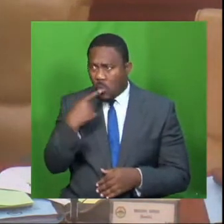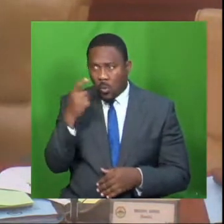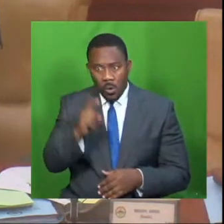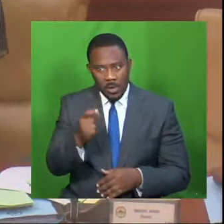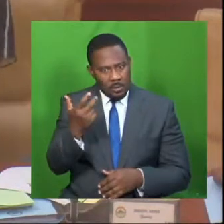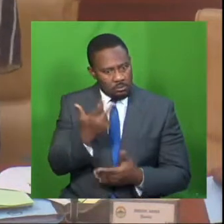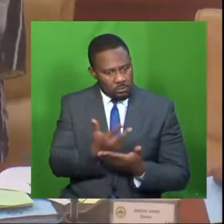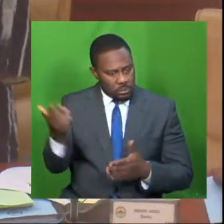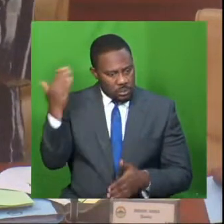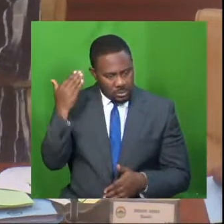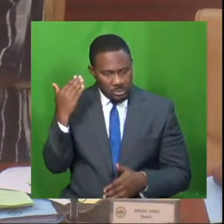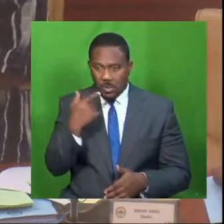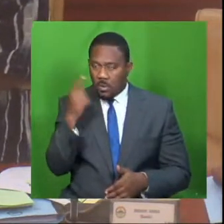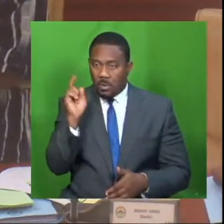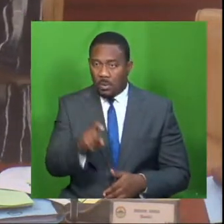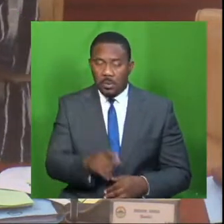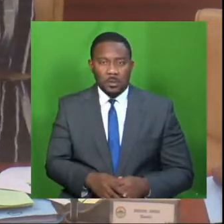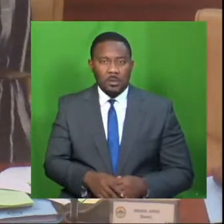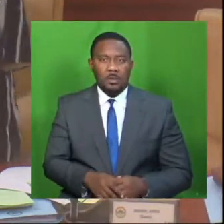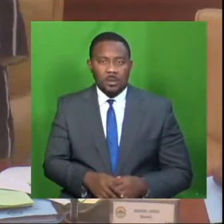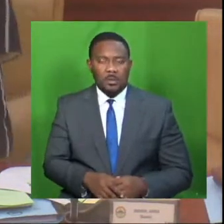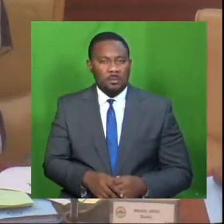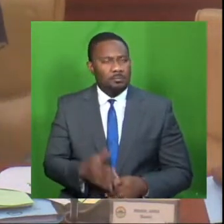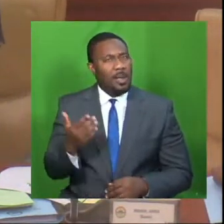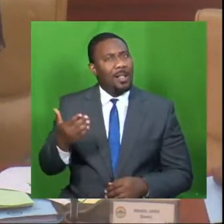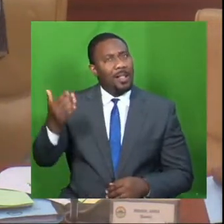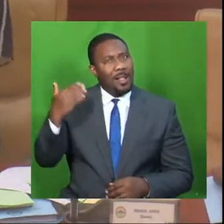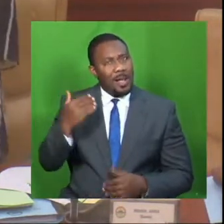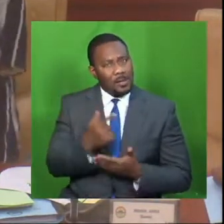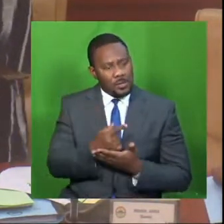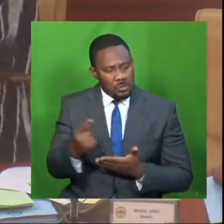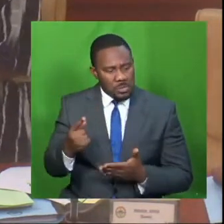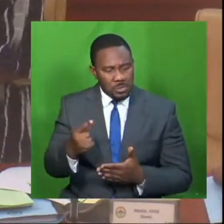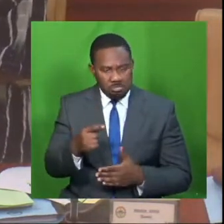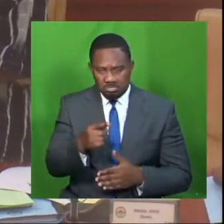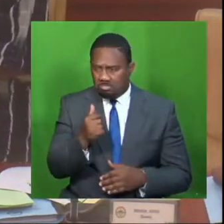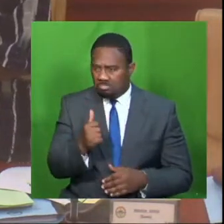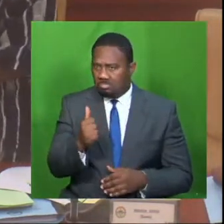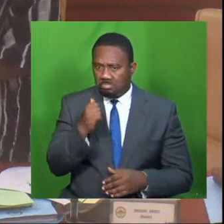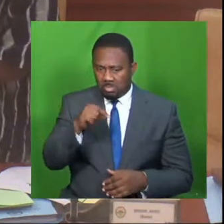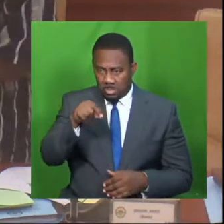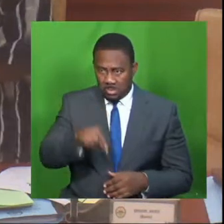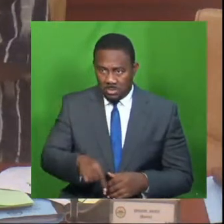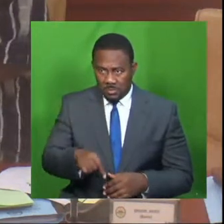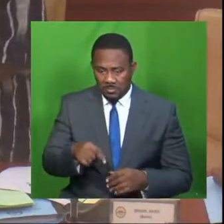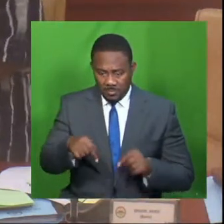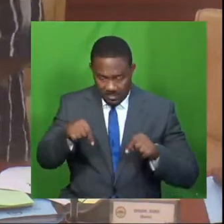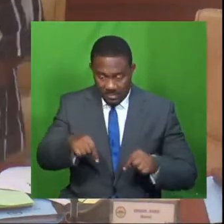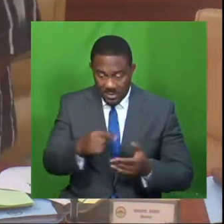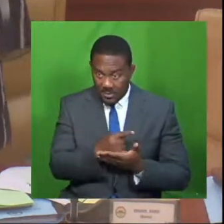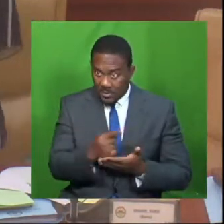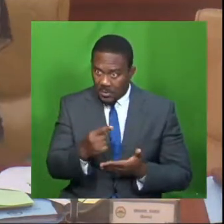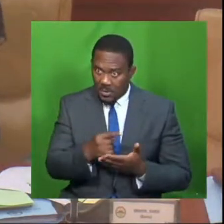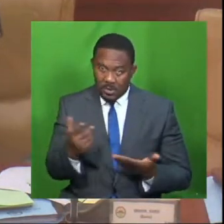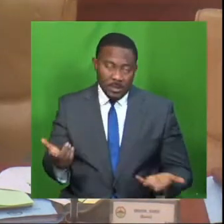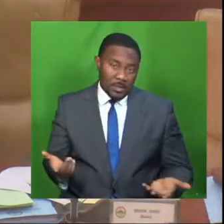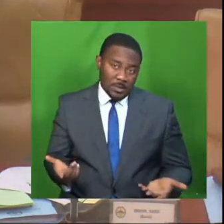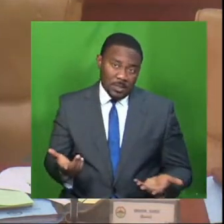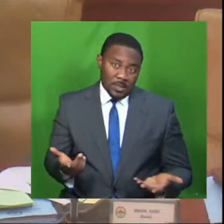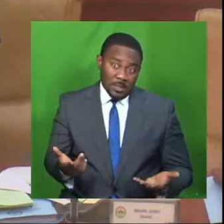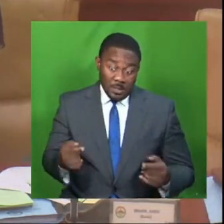the COVID resources which we approve for him had been spent. Mr.